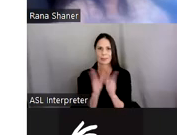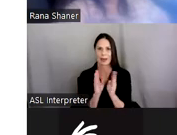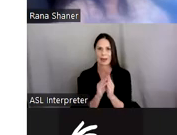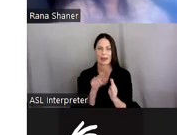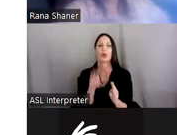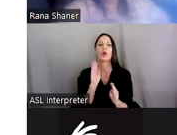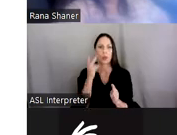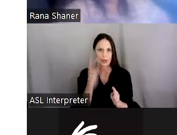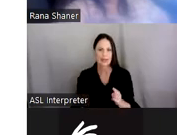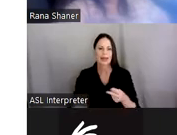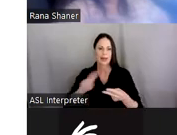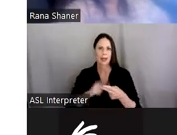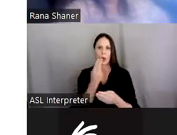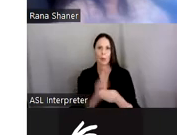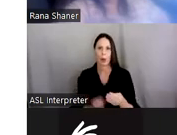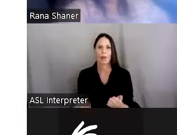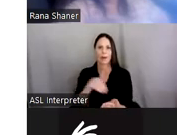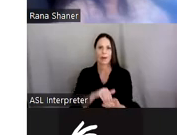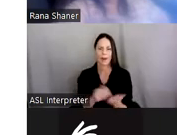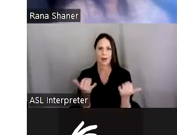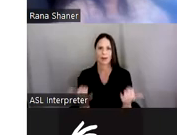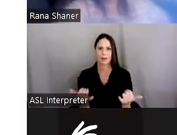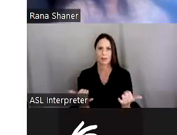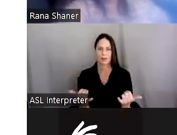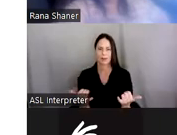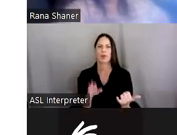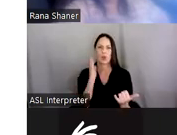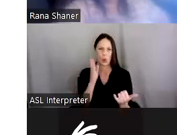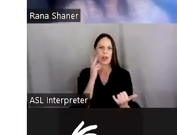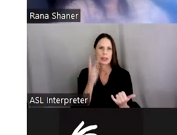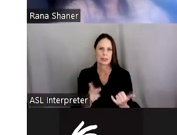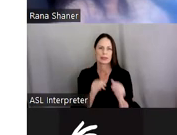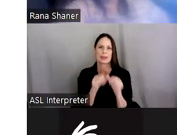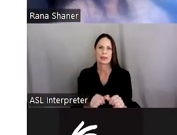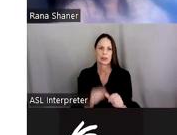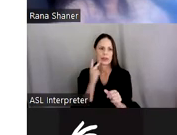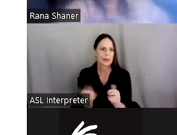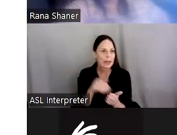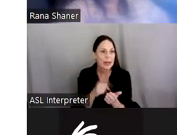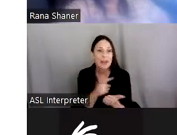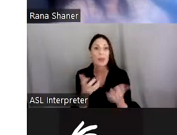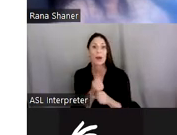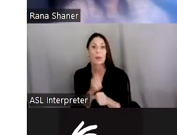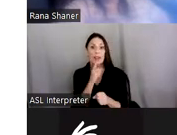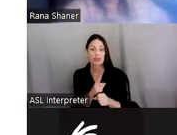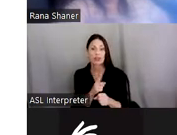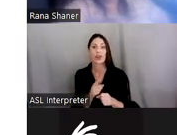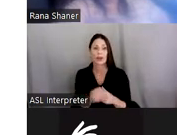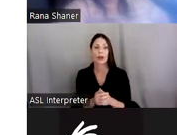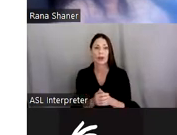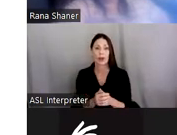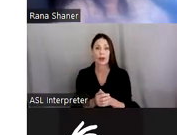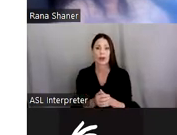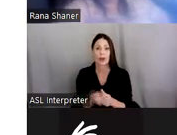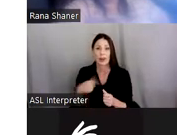here again, and you'll continue to see them because we wanted to ensure that we are hearing